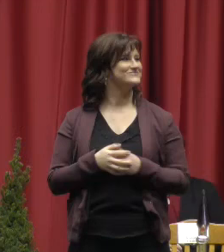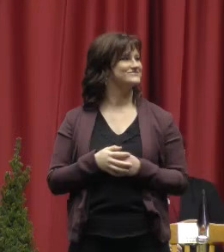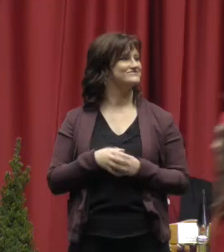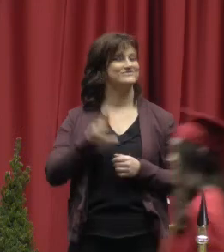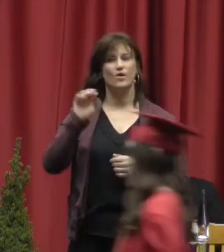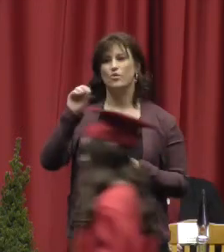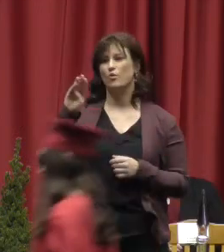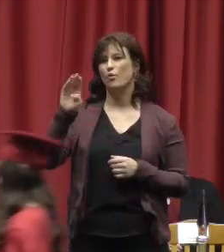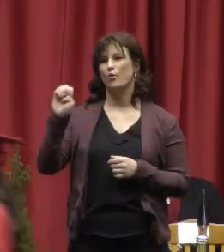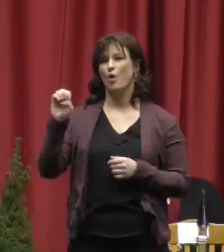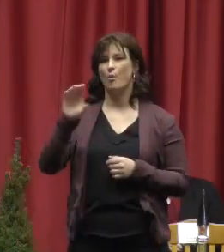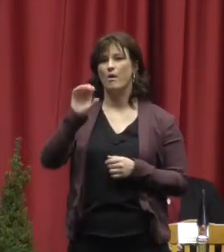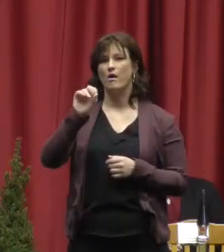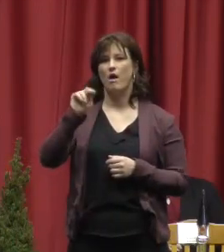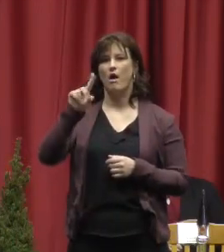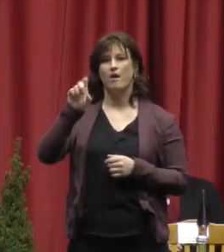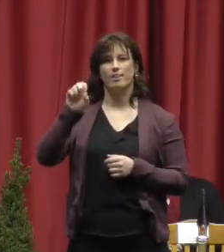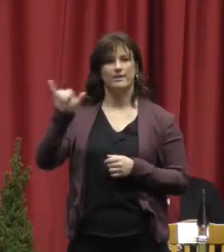Roan Conley.